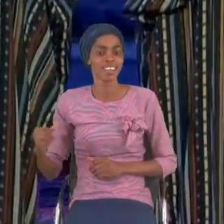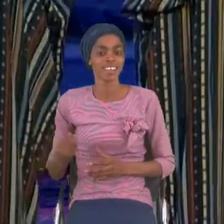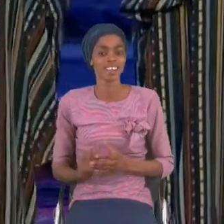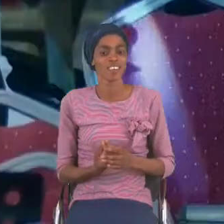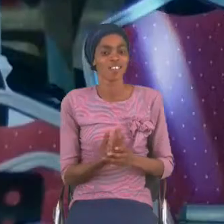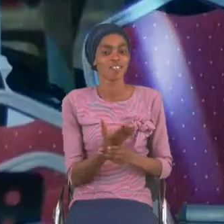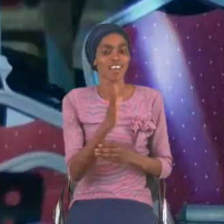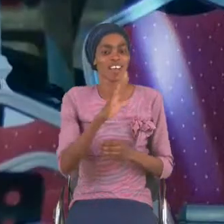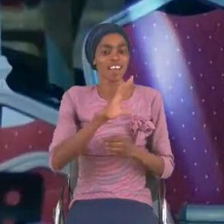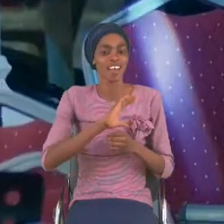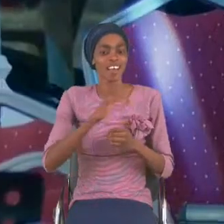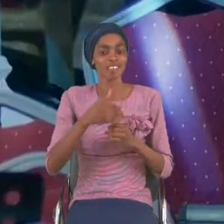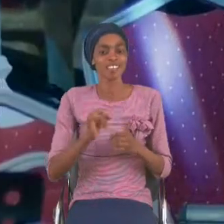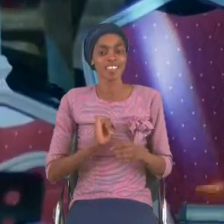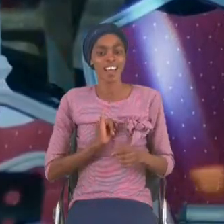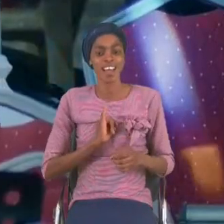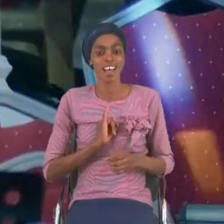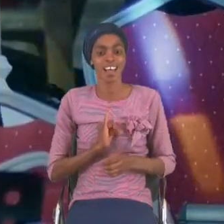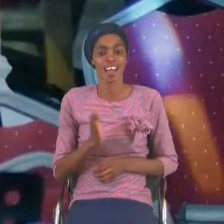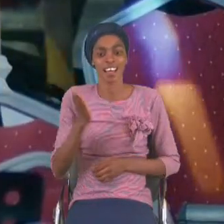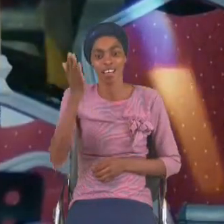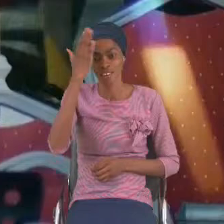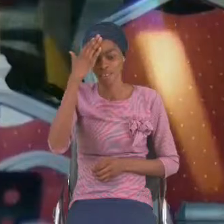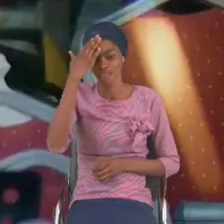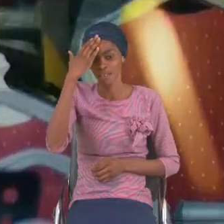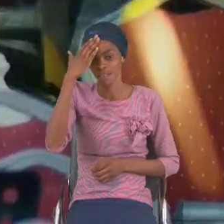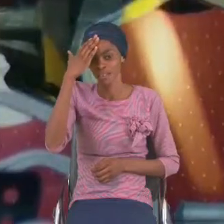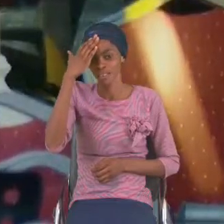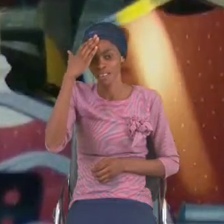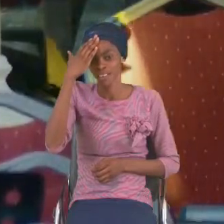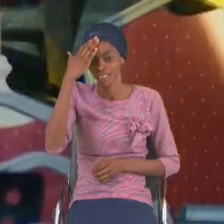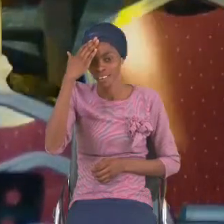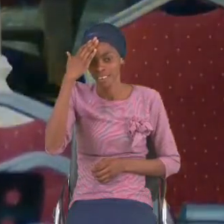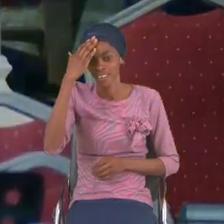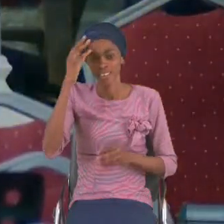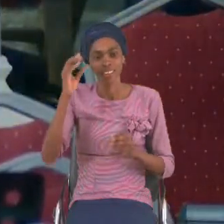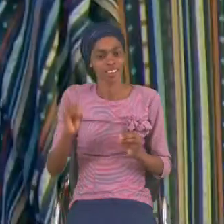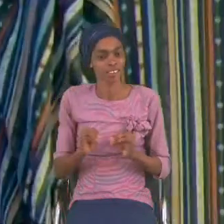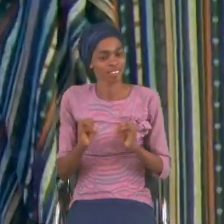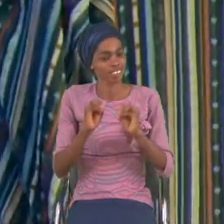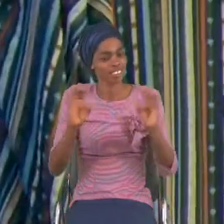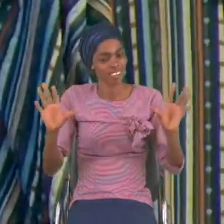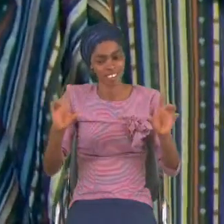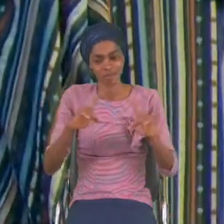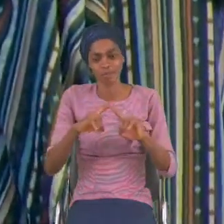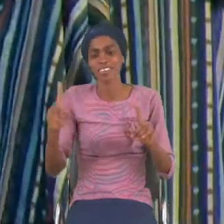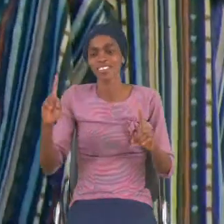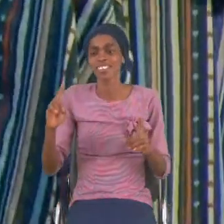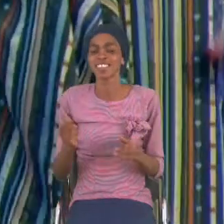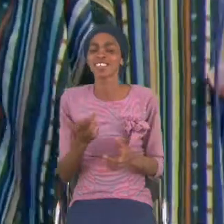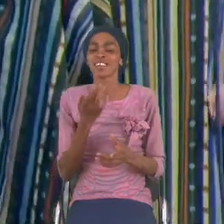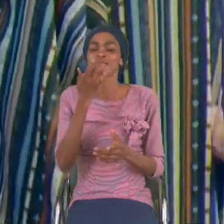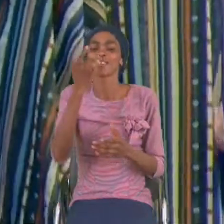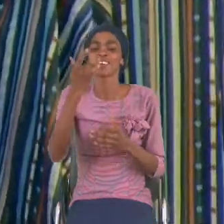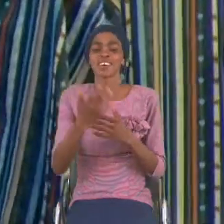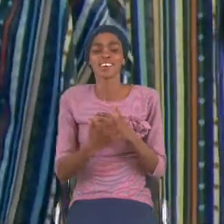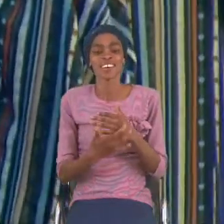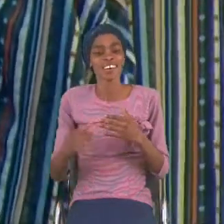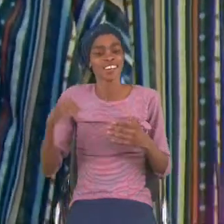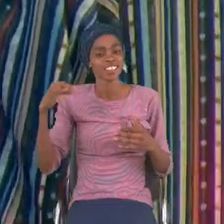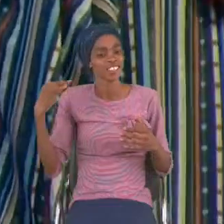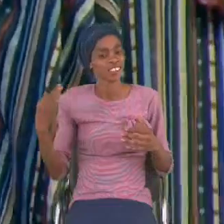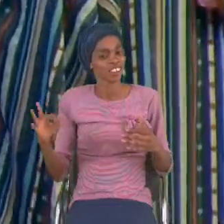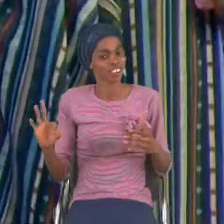other fount I know. Oh, nothing, nothing but the